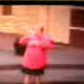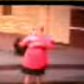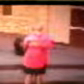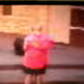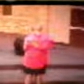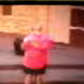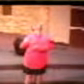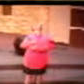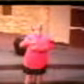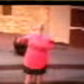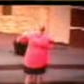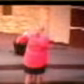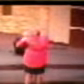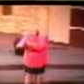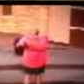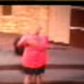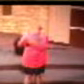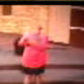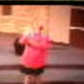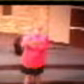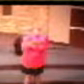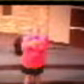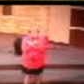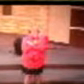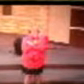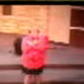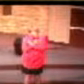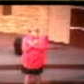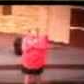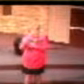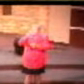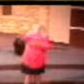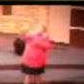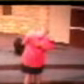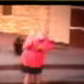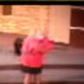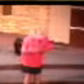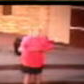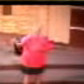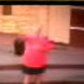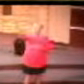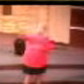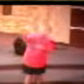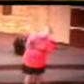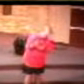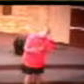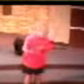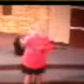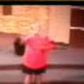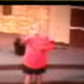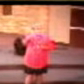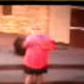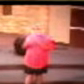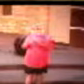in love, who keeps crossing every boundary for the sake of love.